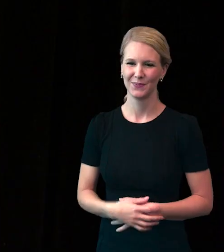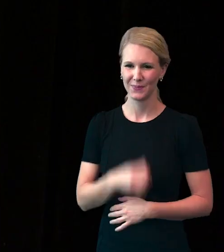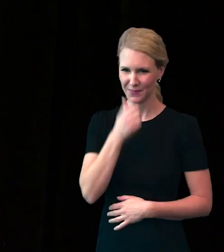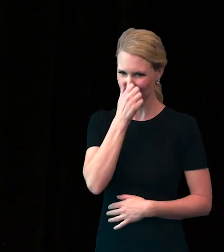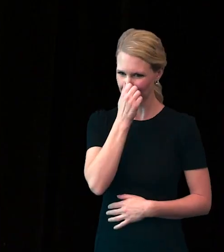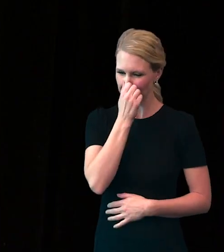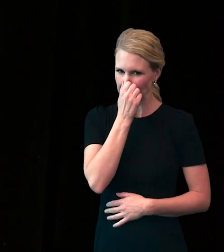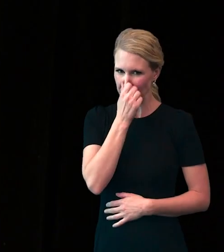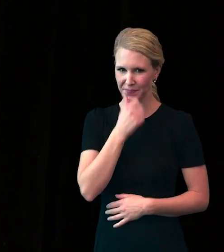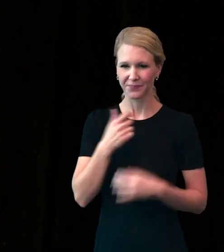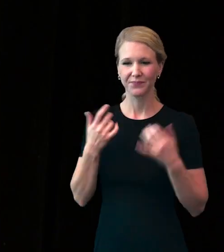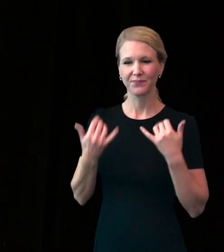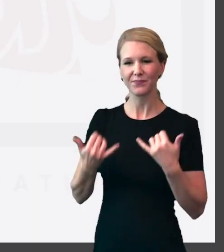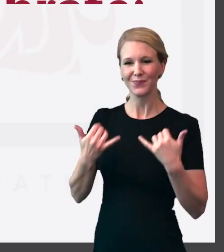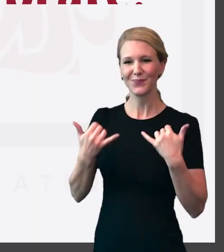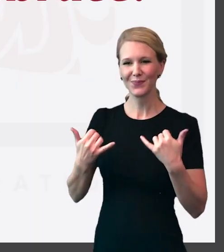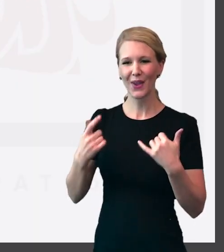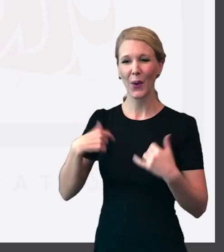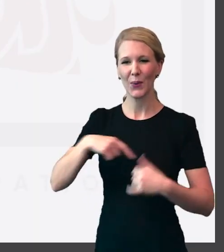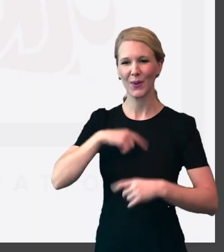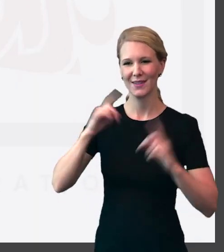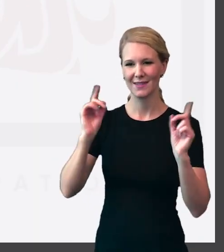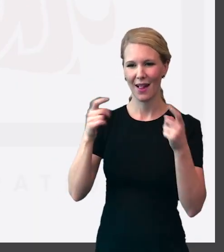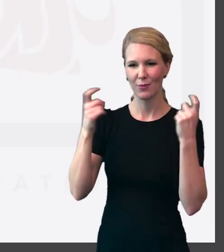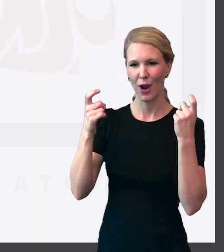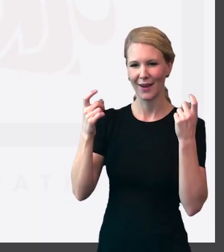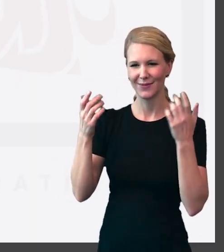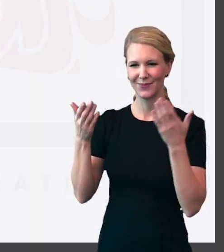Today we celebrate with a total of